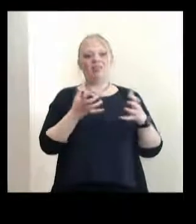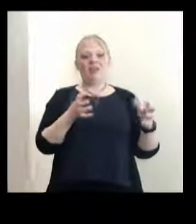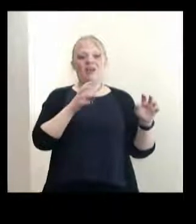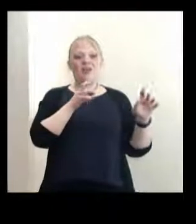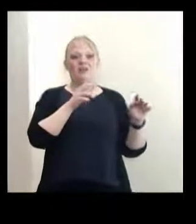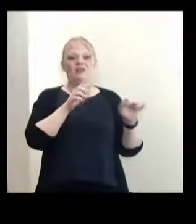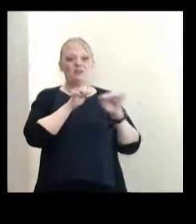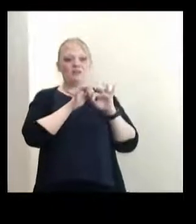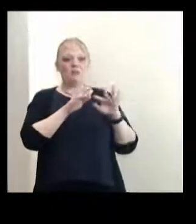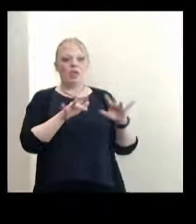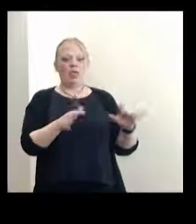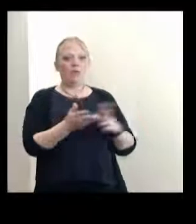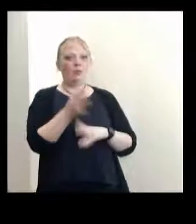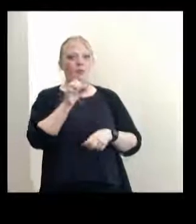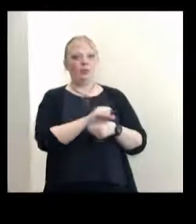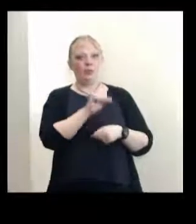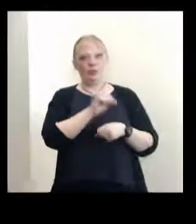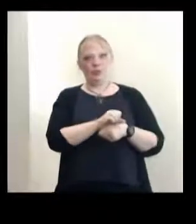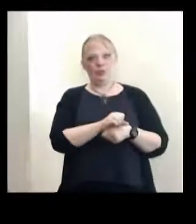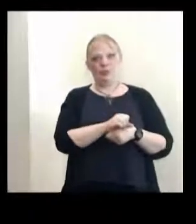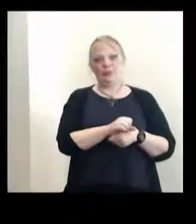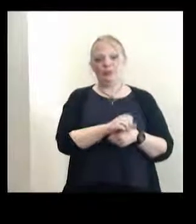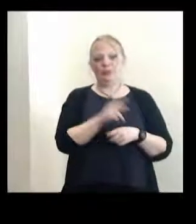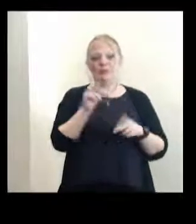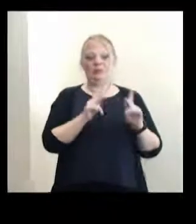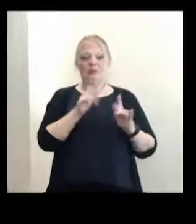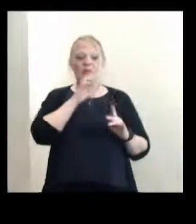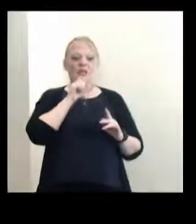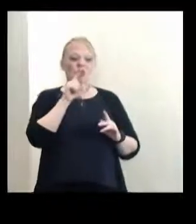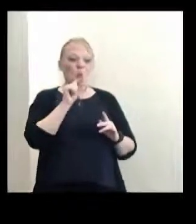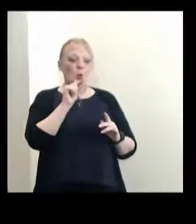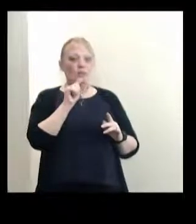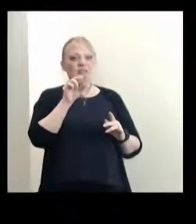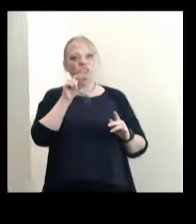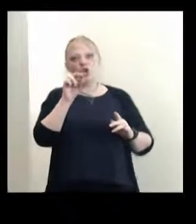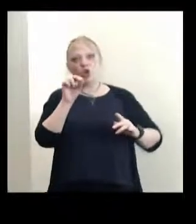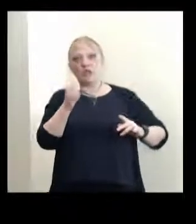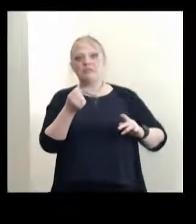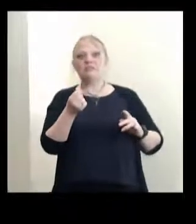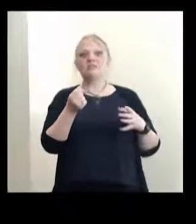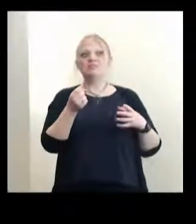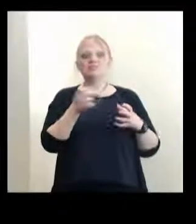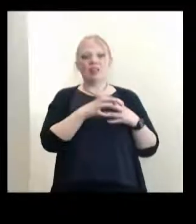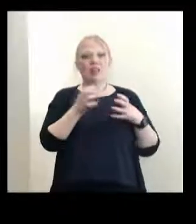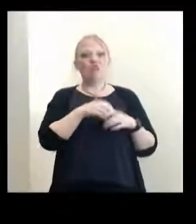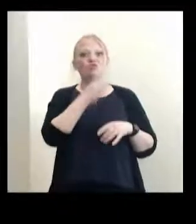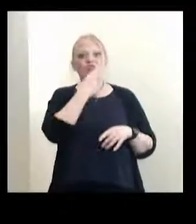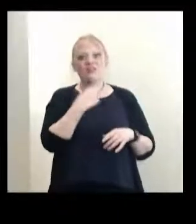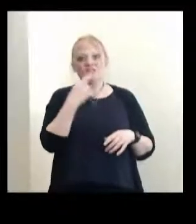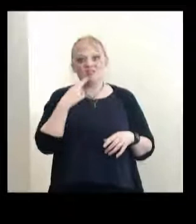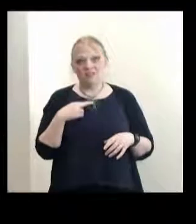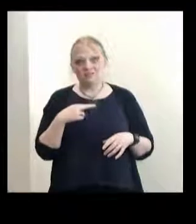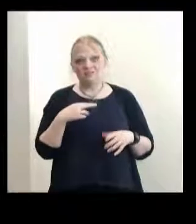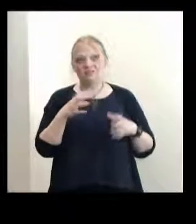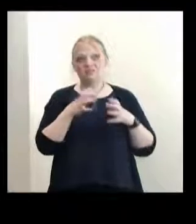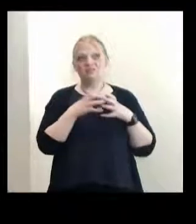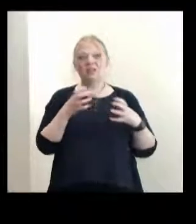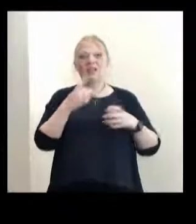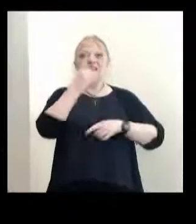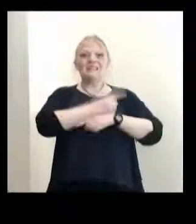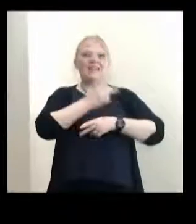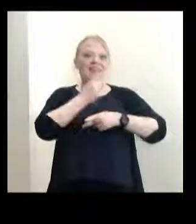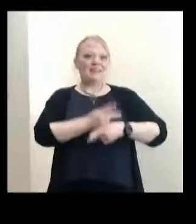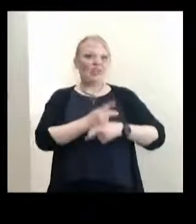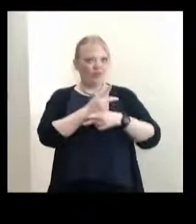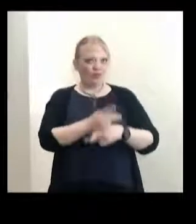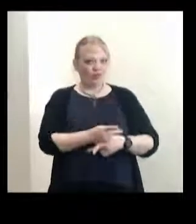the workplace, where people in their 20s and 30s work. So we're seeing a lot in restaurants. We're seeing a lot in daycares. We know